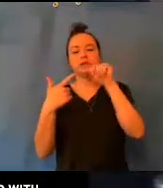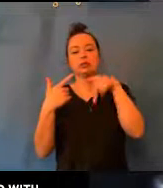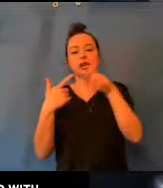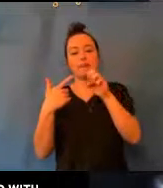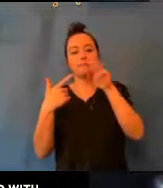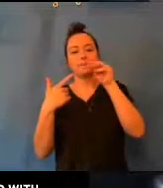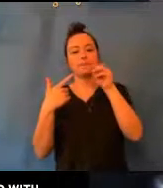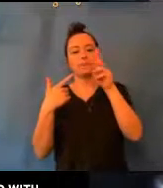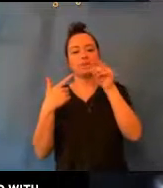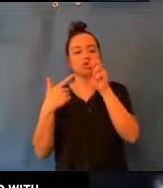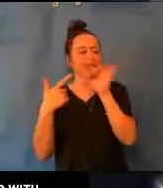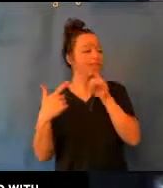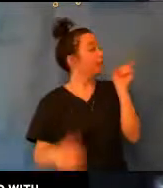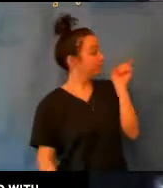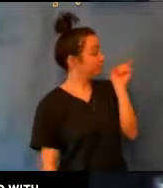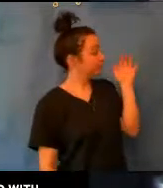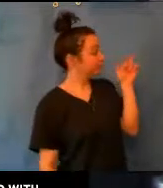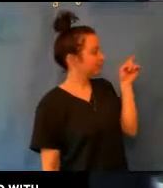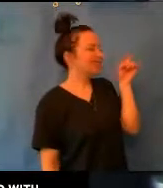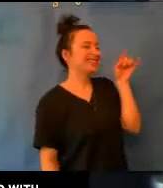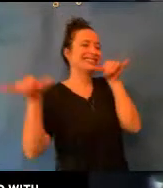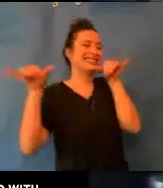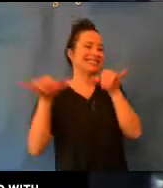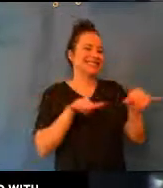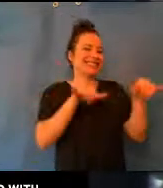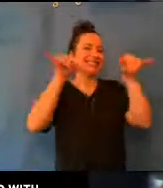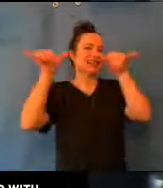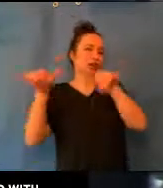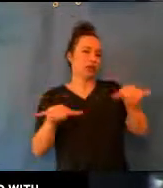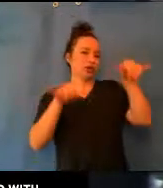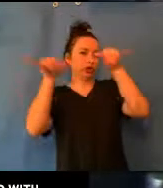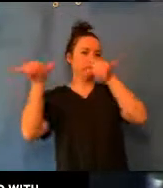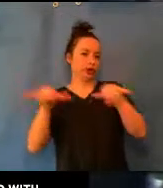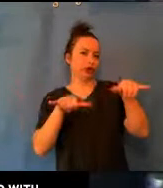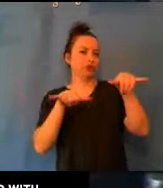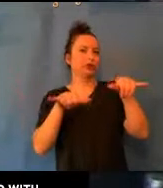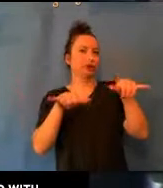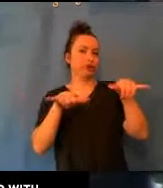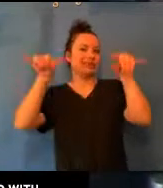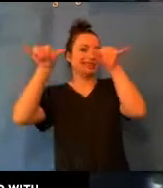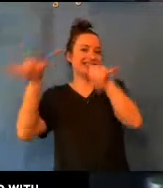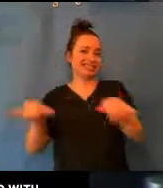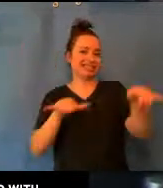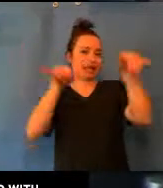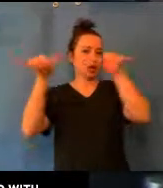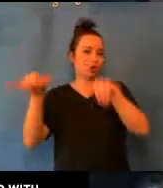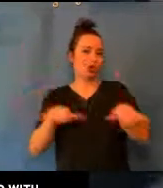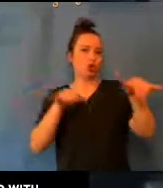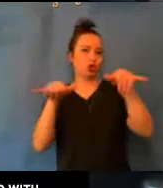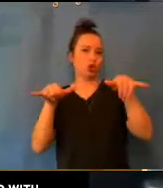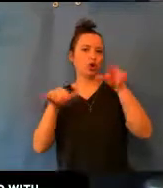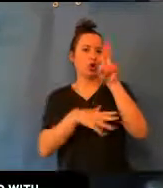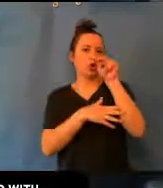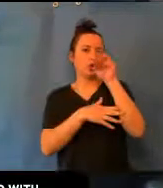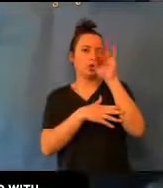Those are the big numbers. And we use those to measure too. That's called standard units of measurement. We won't really